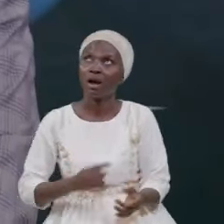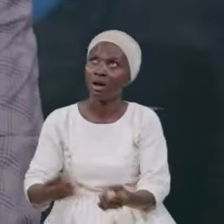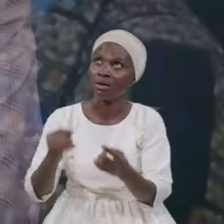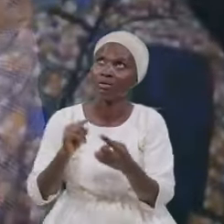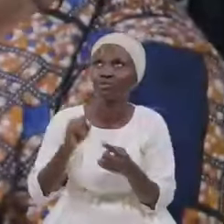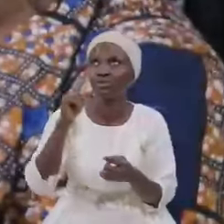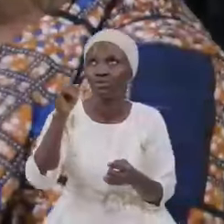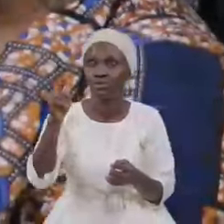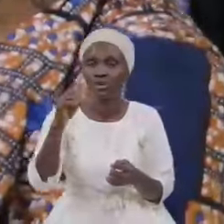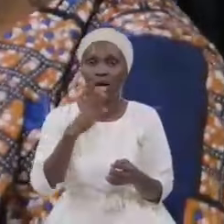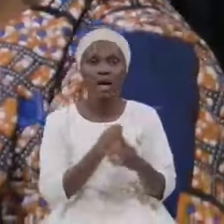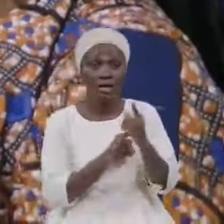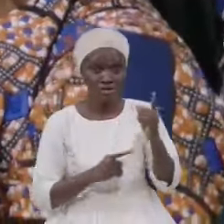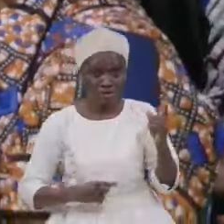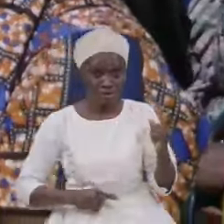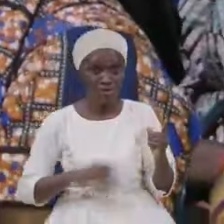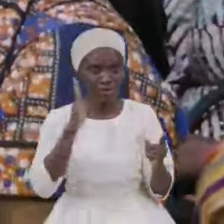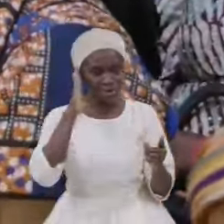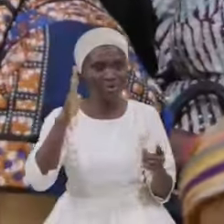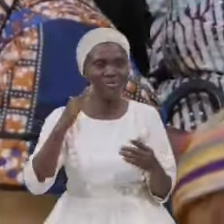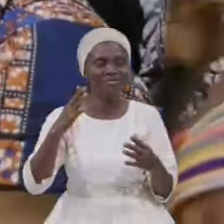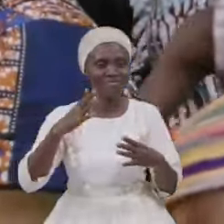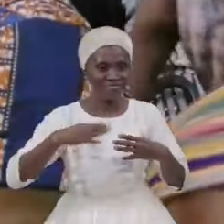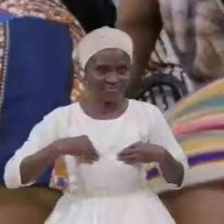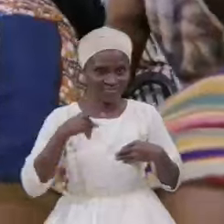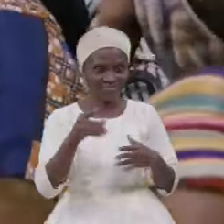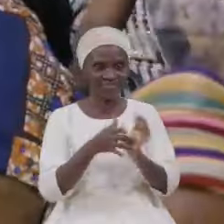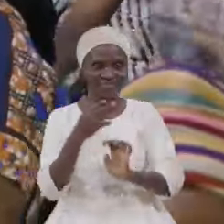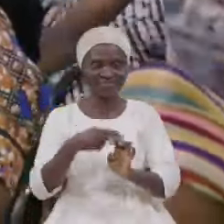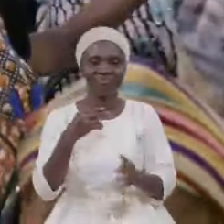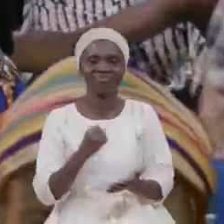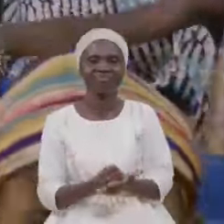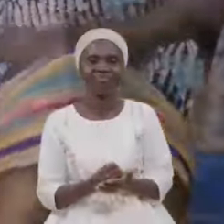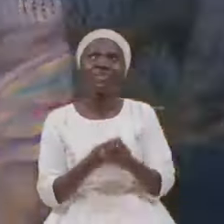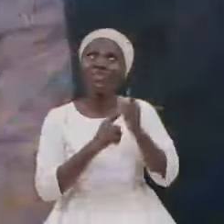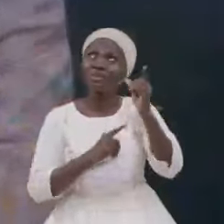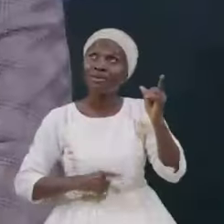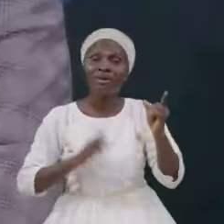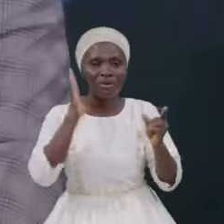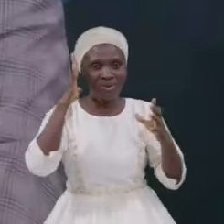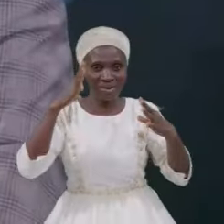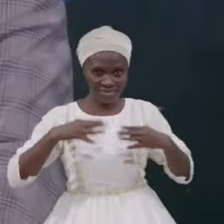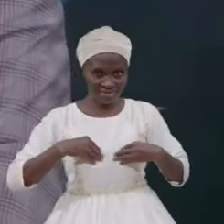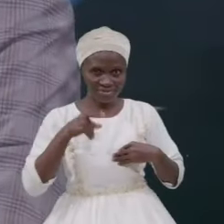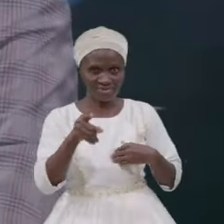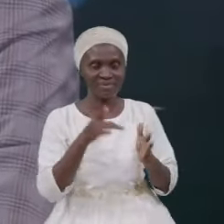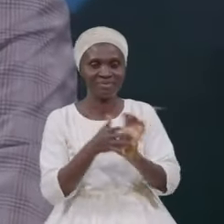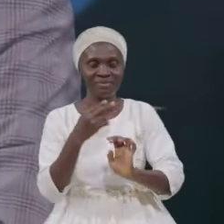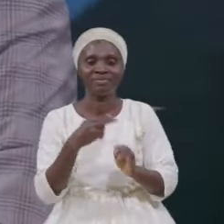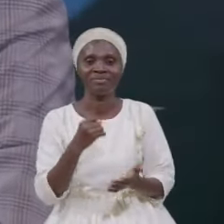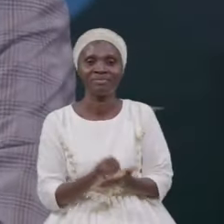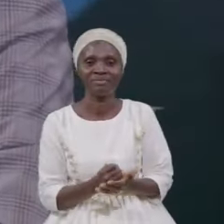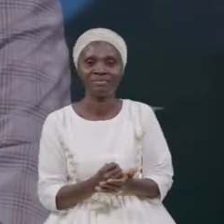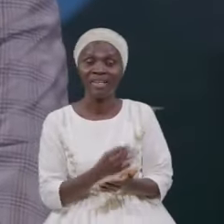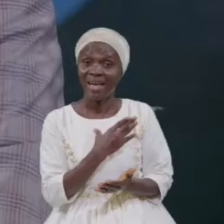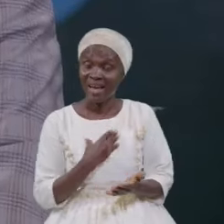you. I said, the Lord will receive you. And one of these days, when the day